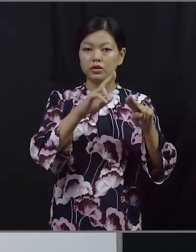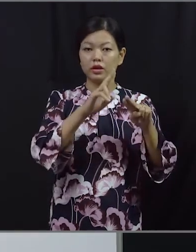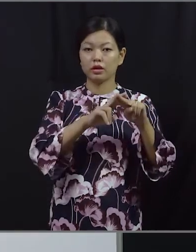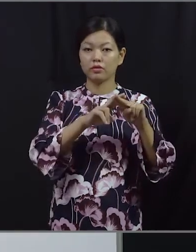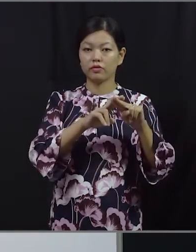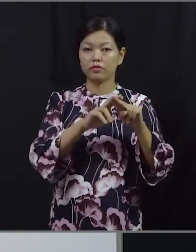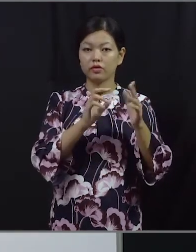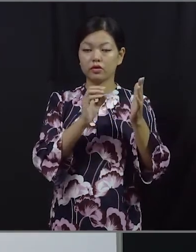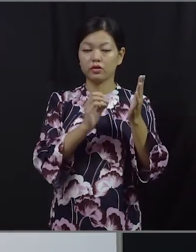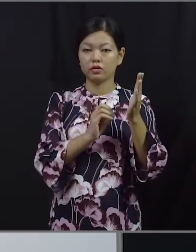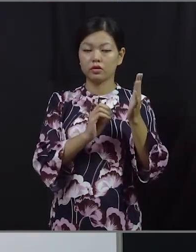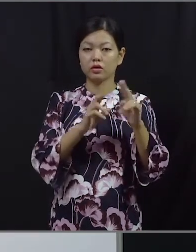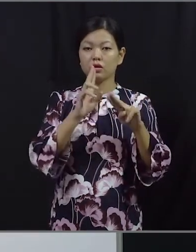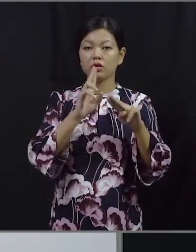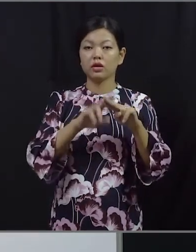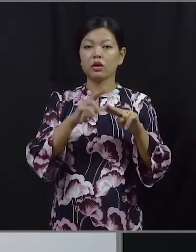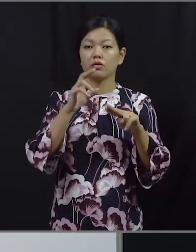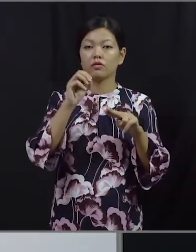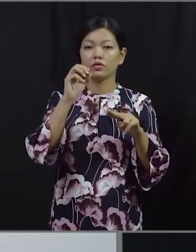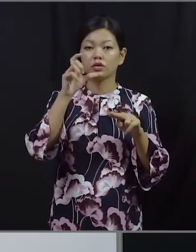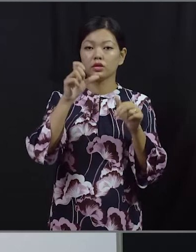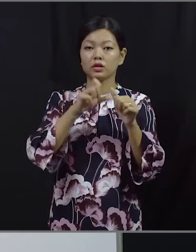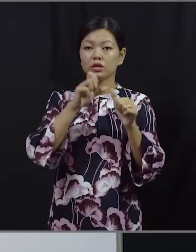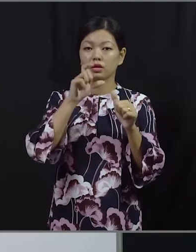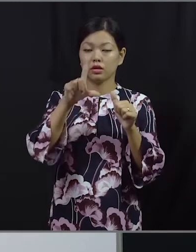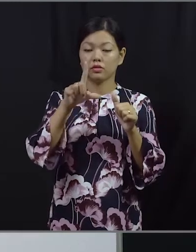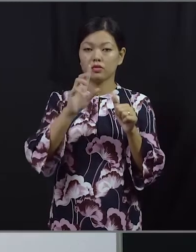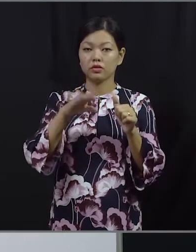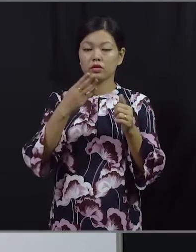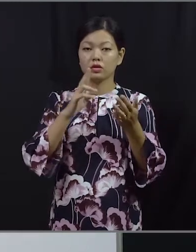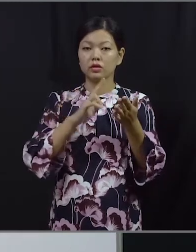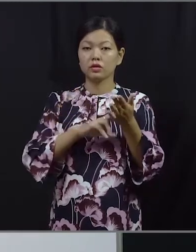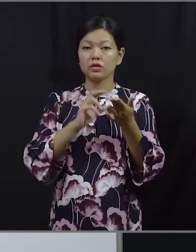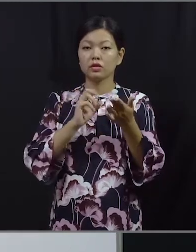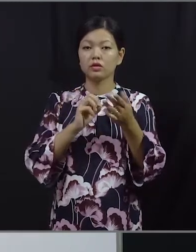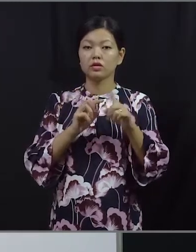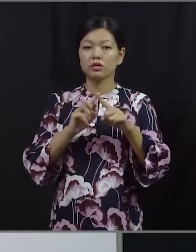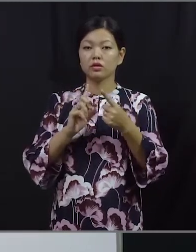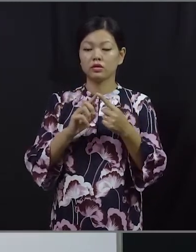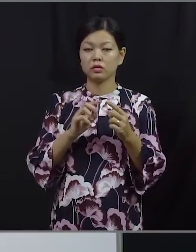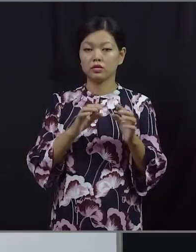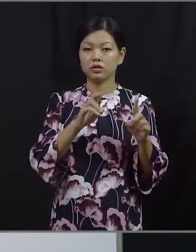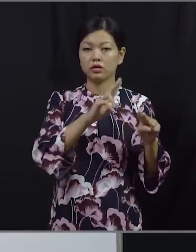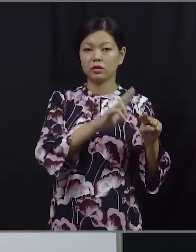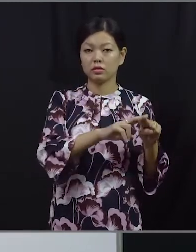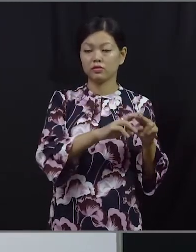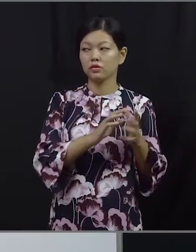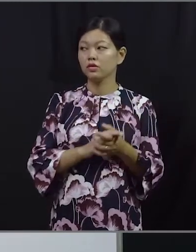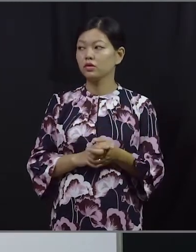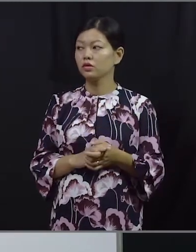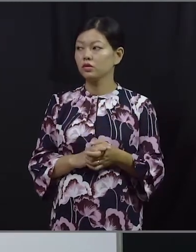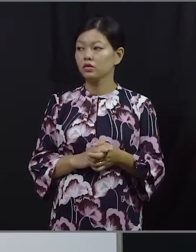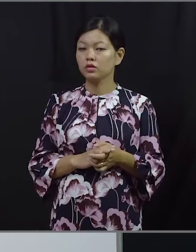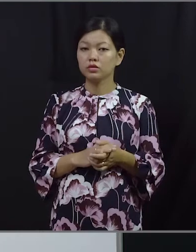F naught, F naught. Okay. So, here what is the principle? You have to place the object outside the focus of the objective lens